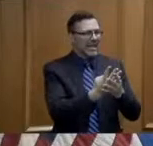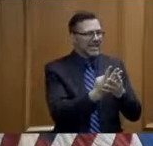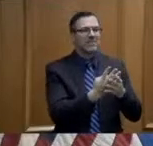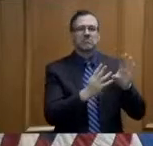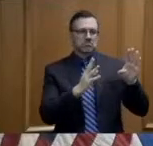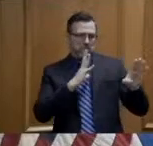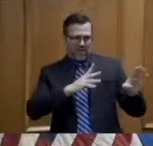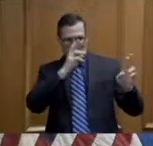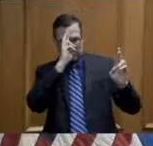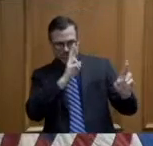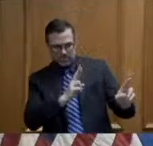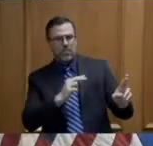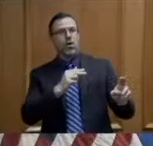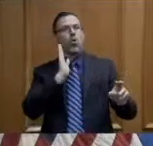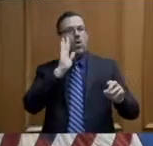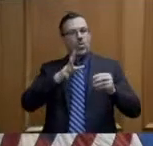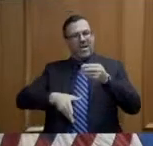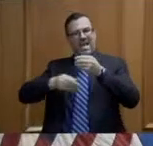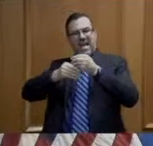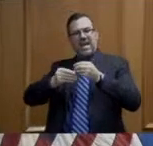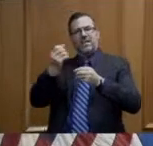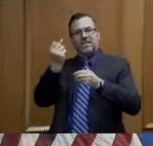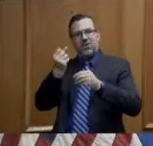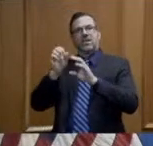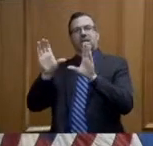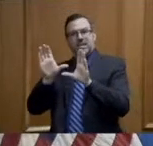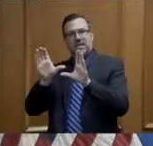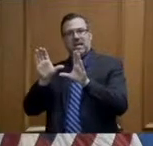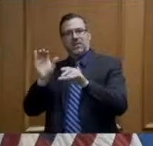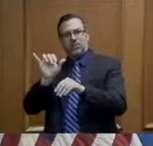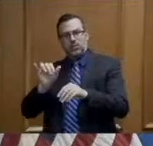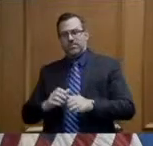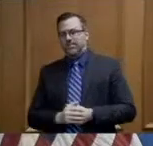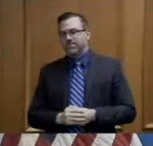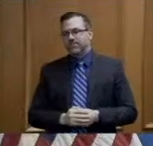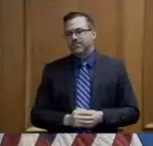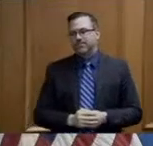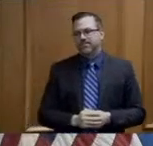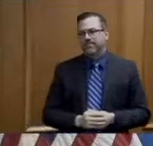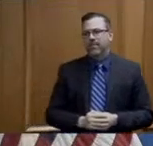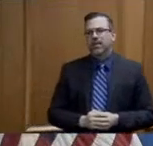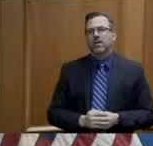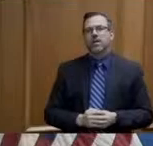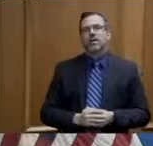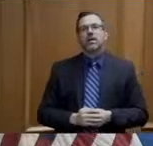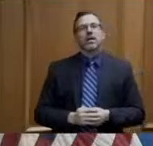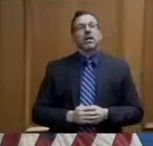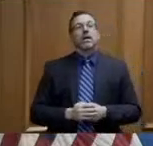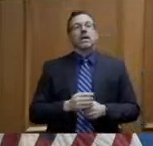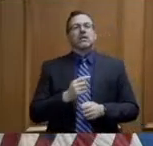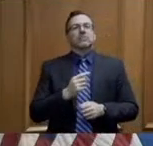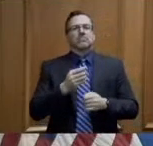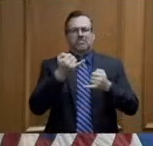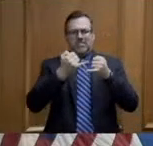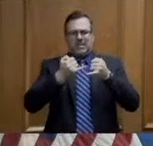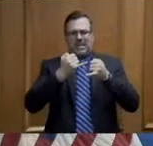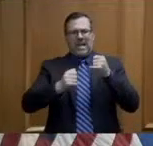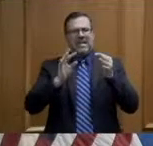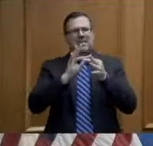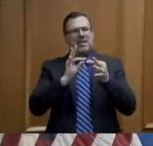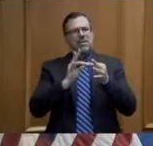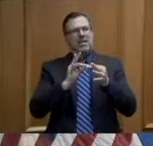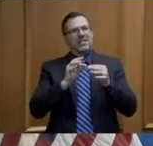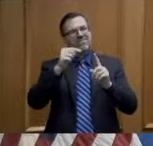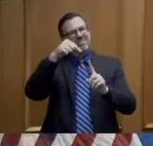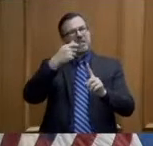these weekend hours for additional convenience. Lastly, something else that's different, or at least it's not necessarily different, but